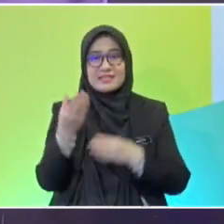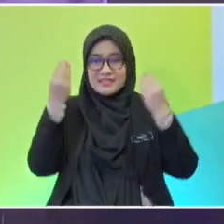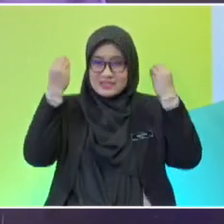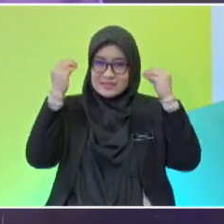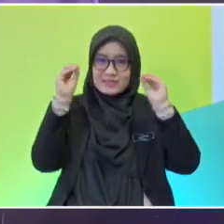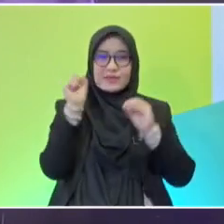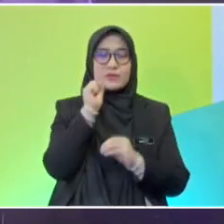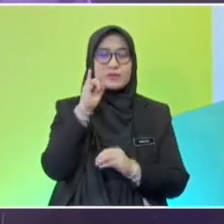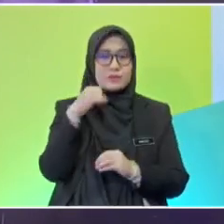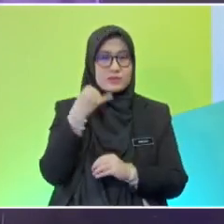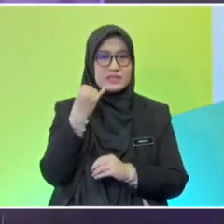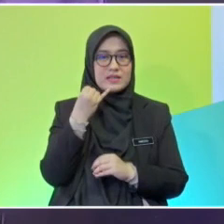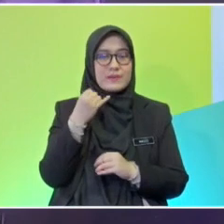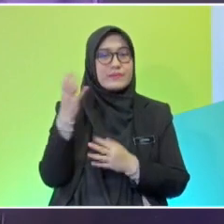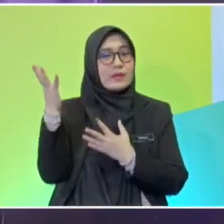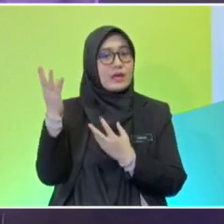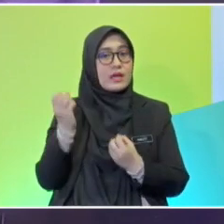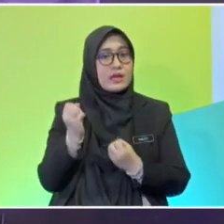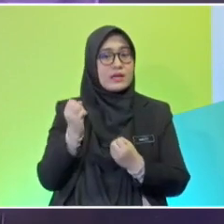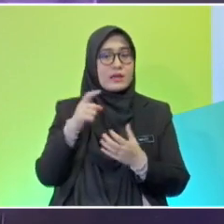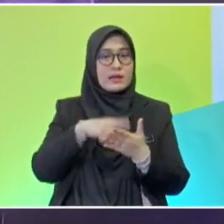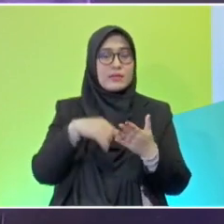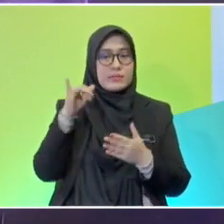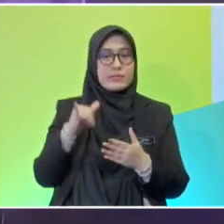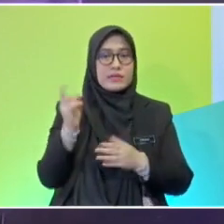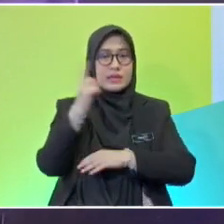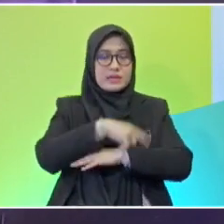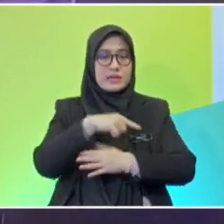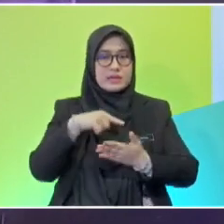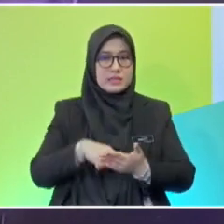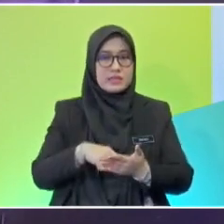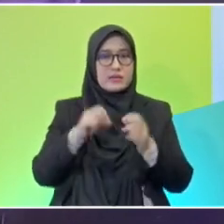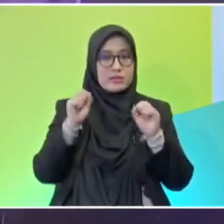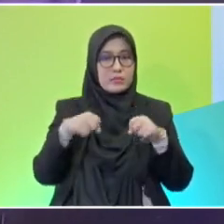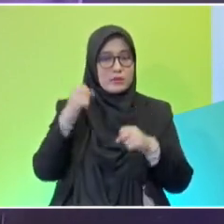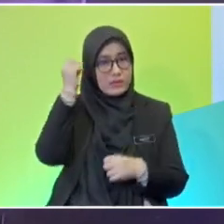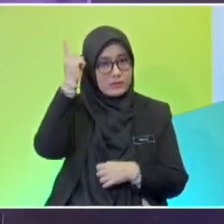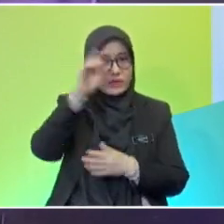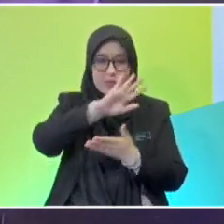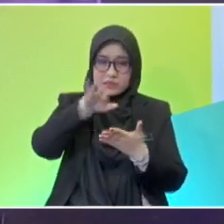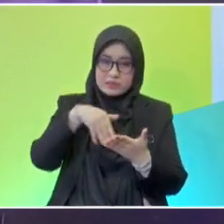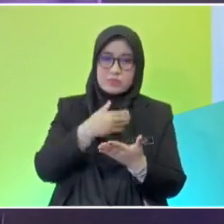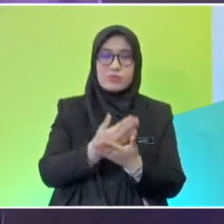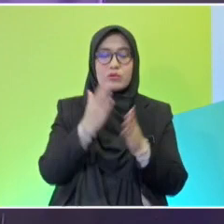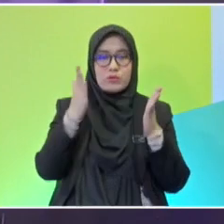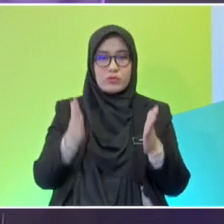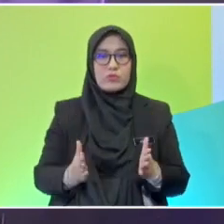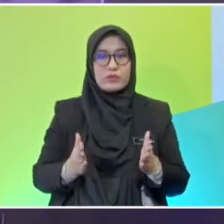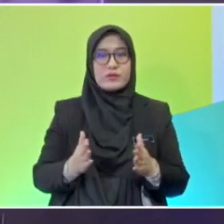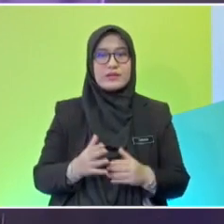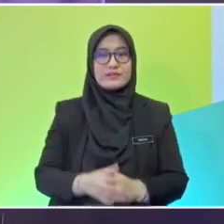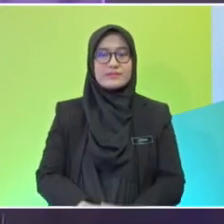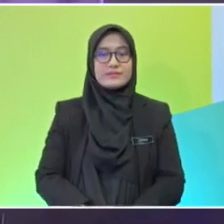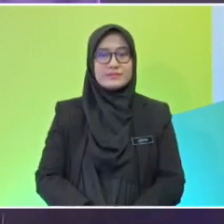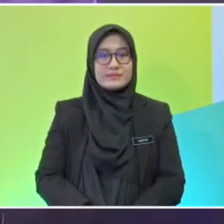better understanding of PBD or classroom-based assessments in English for parents and teachers out there. Do stay tuned for more PBD slots